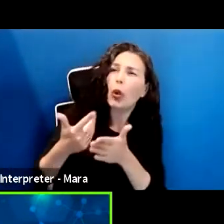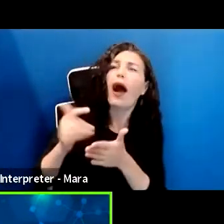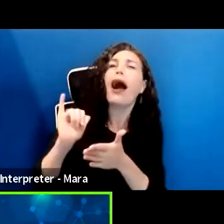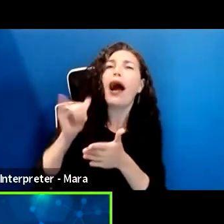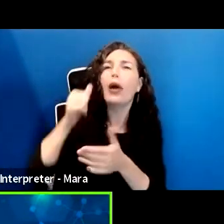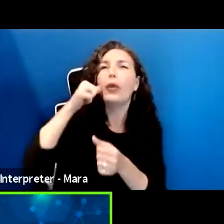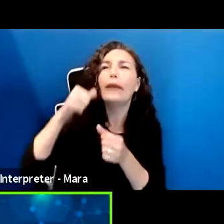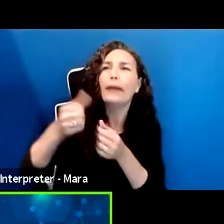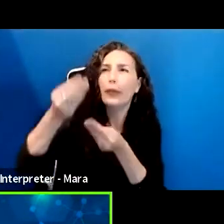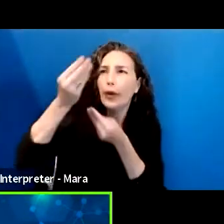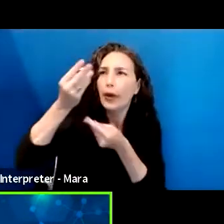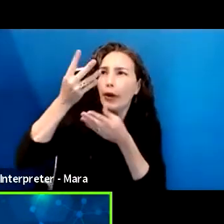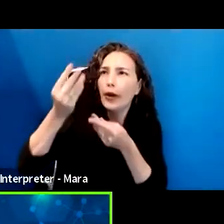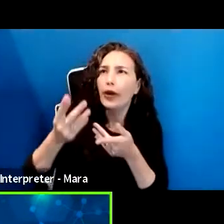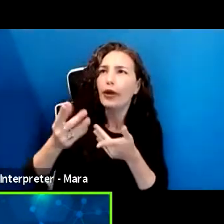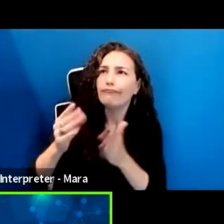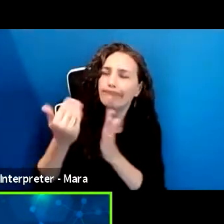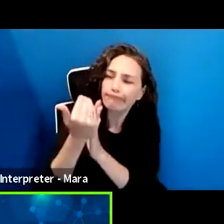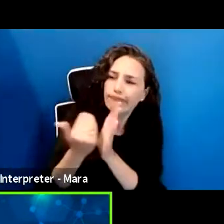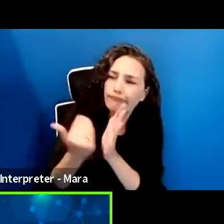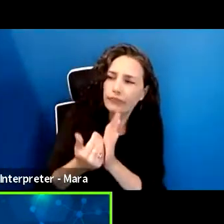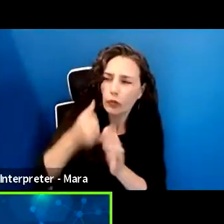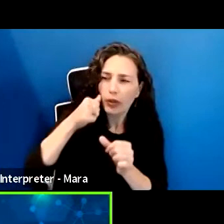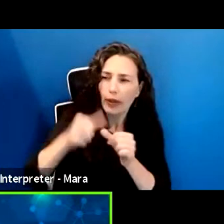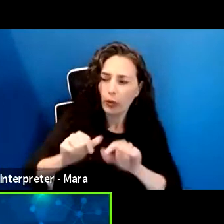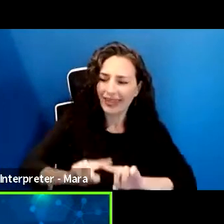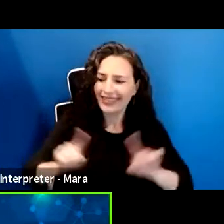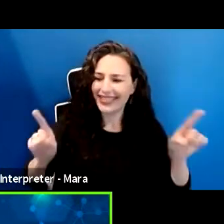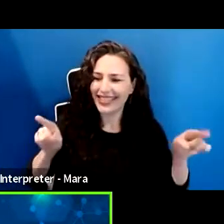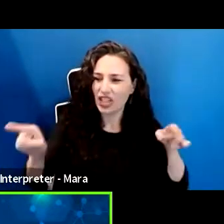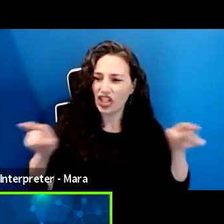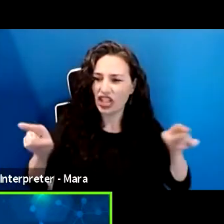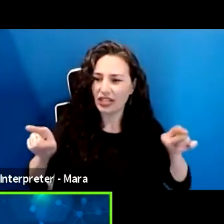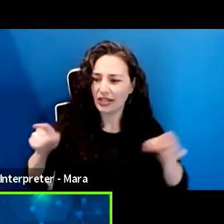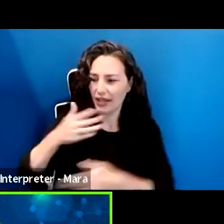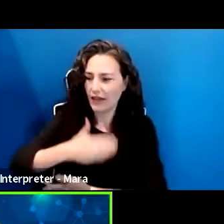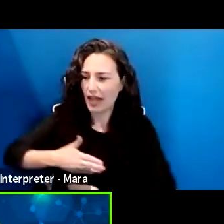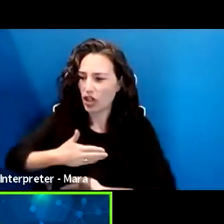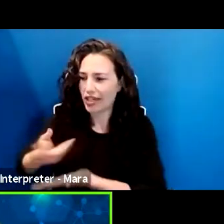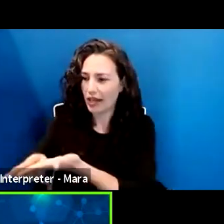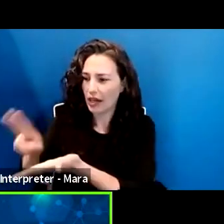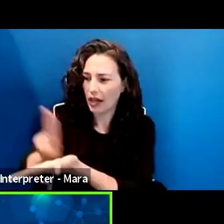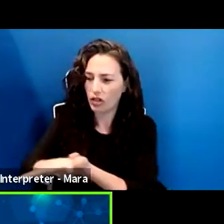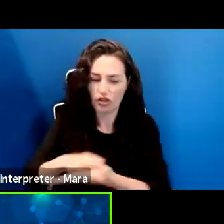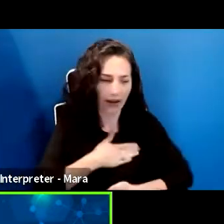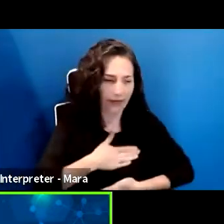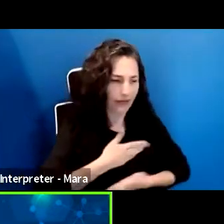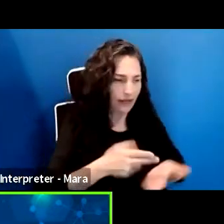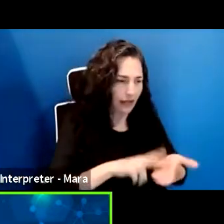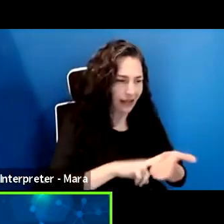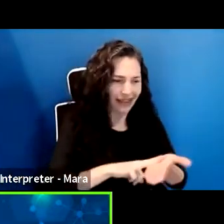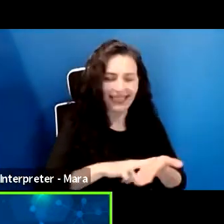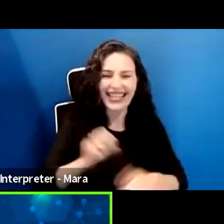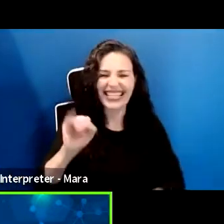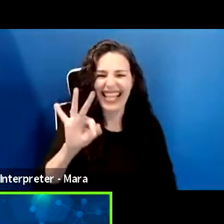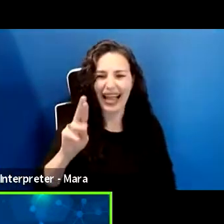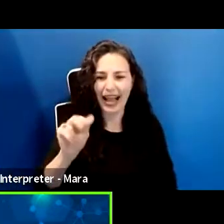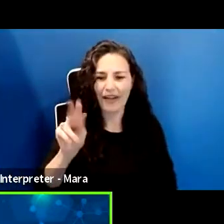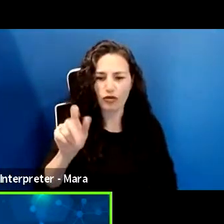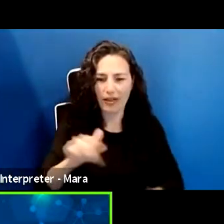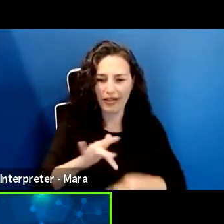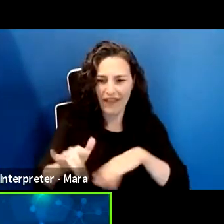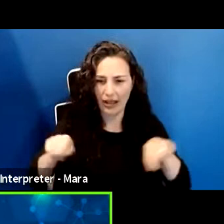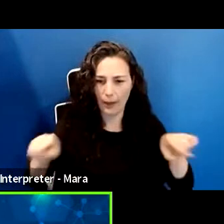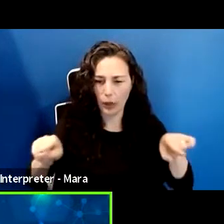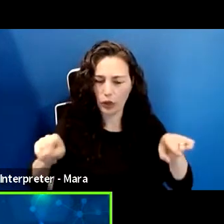learn about distinctions between each of the entertainment contracts that SAG-AFTRA has available to you. Our goal is to really have people